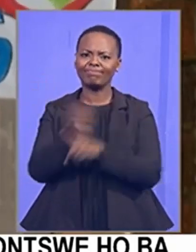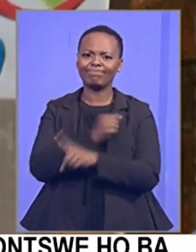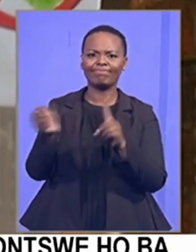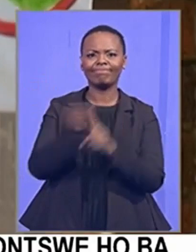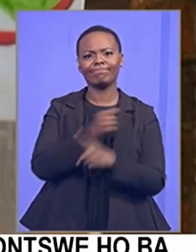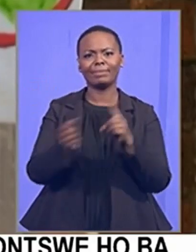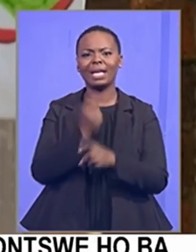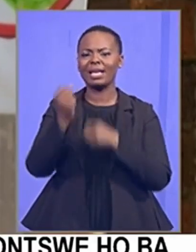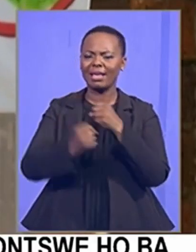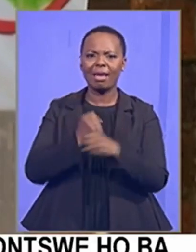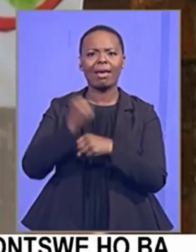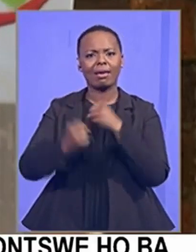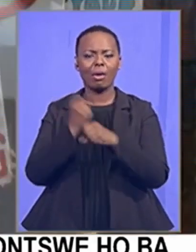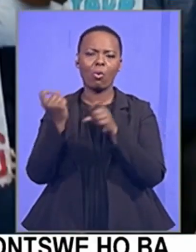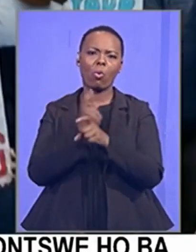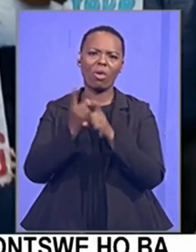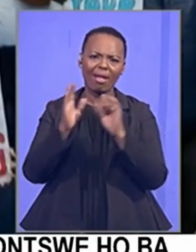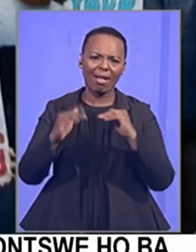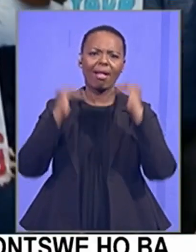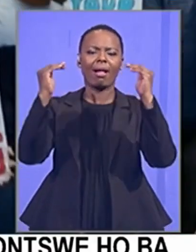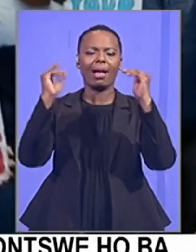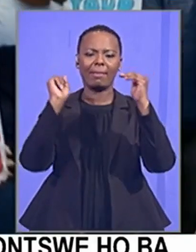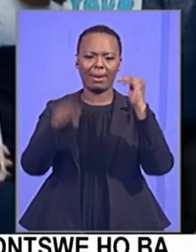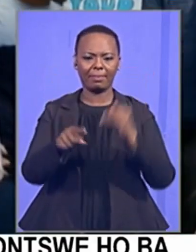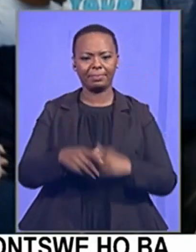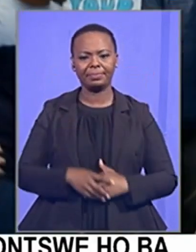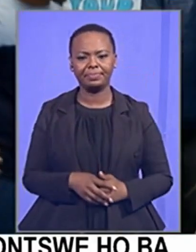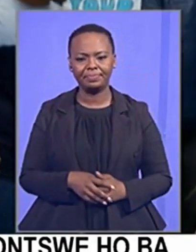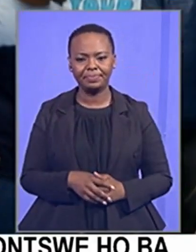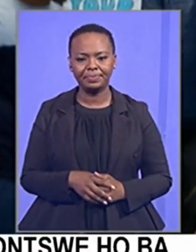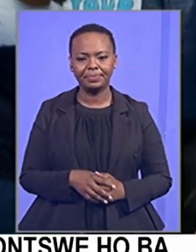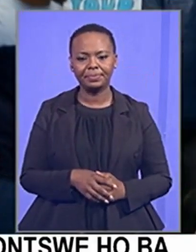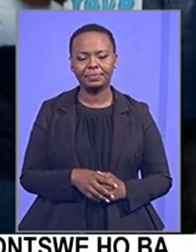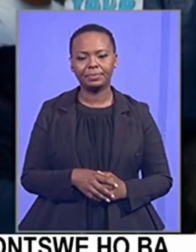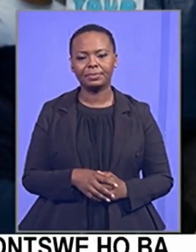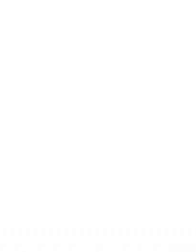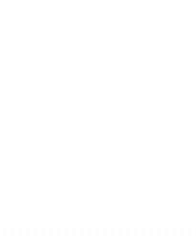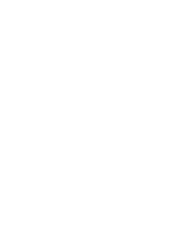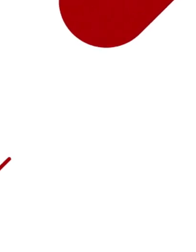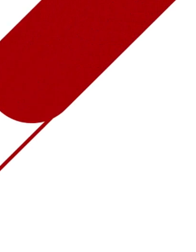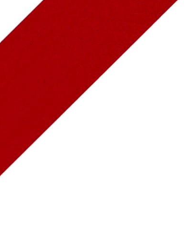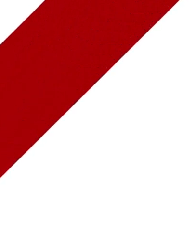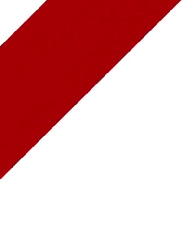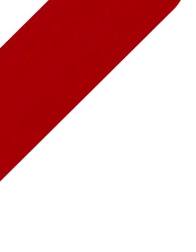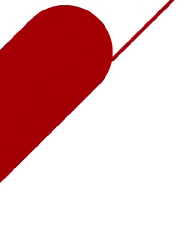ngwaga. Offense Stimo, SABC News, Pretoria.